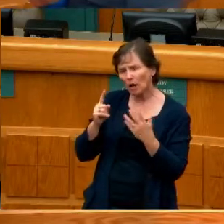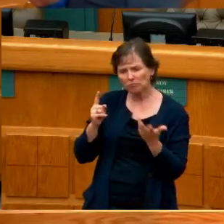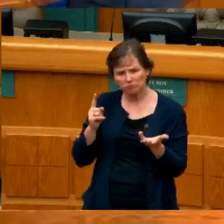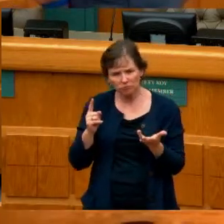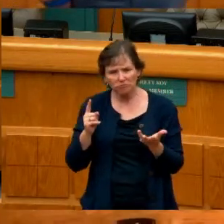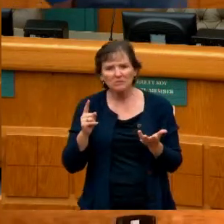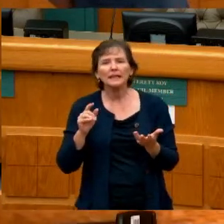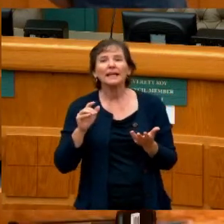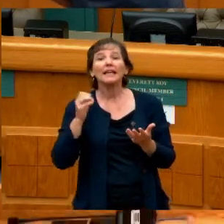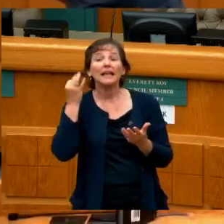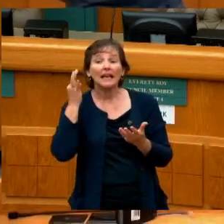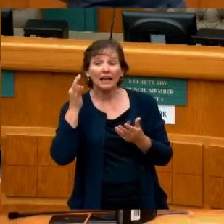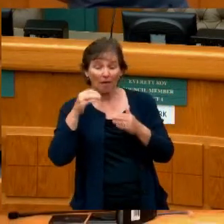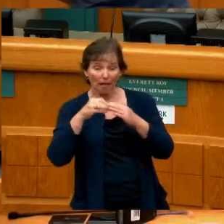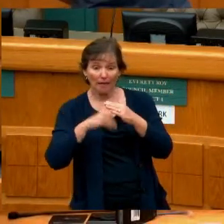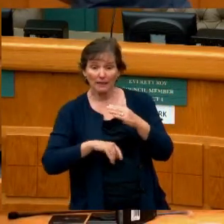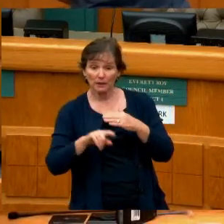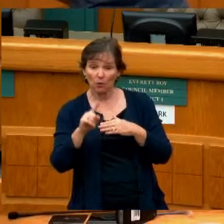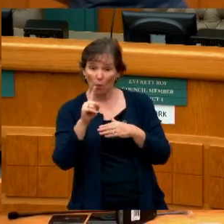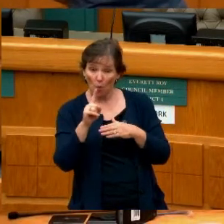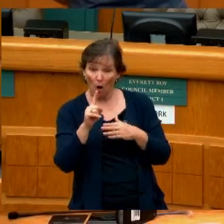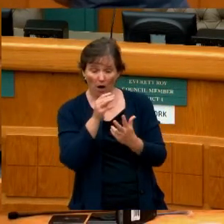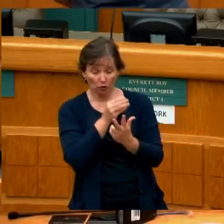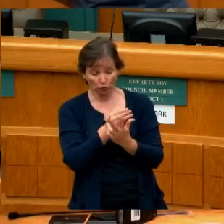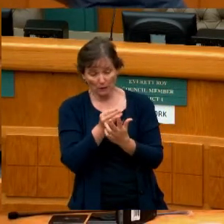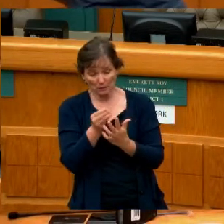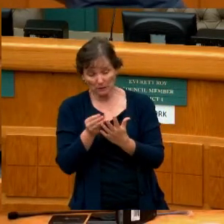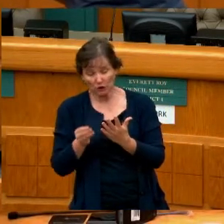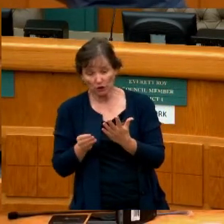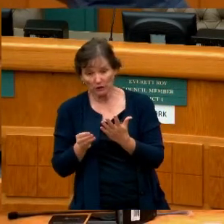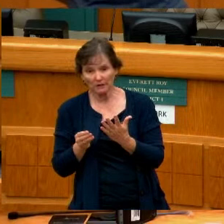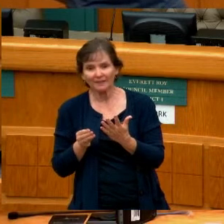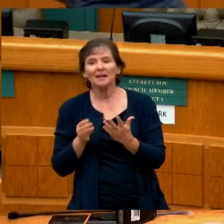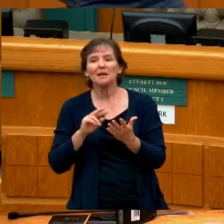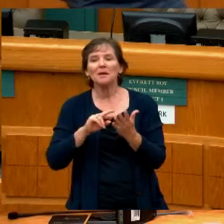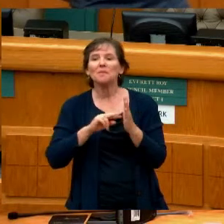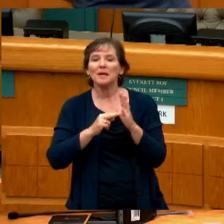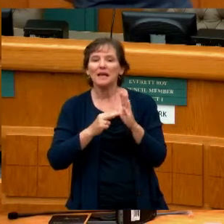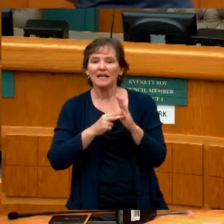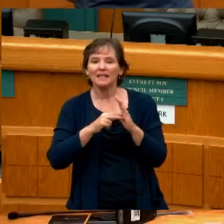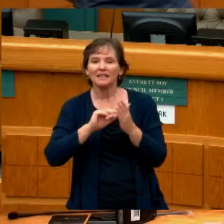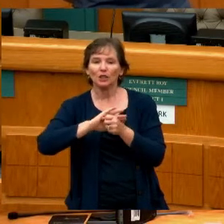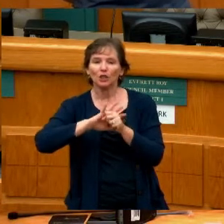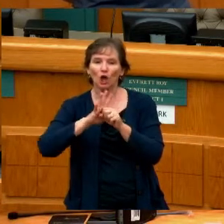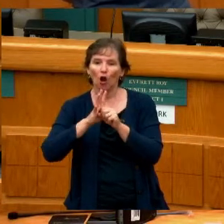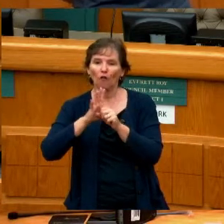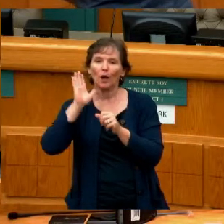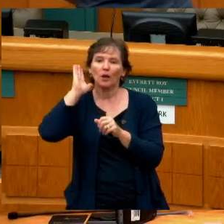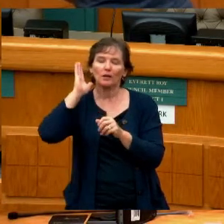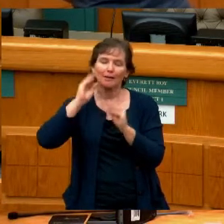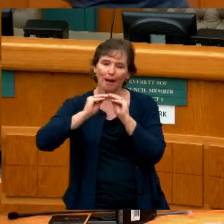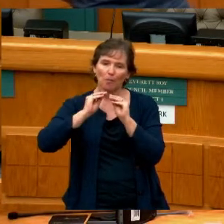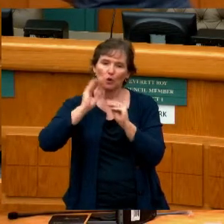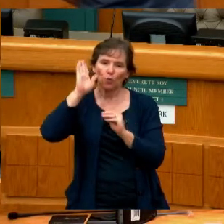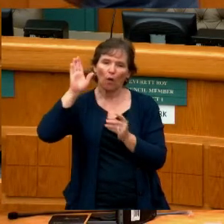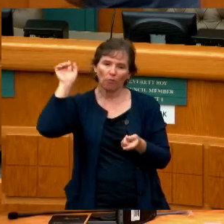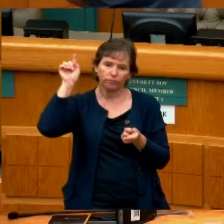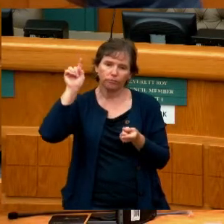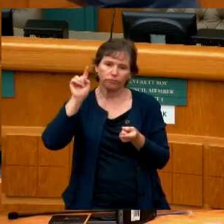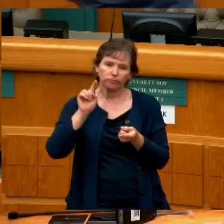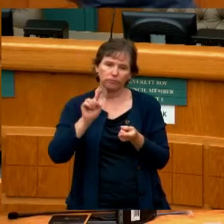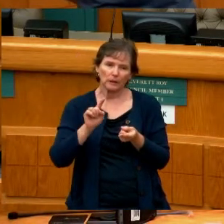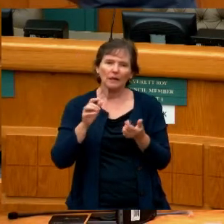What happens if the transmission rate is under 1? If the transmission rate goes below 1, then